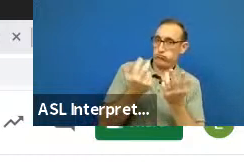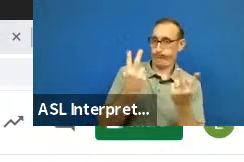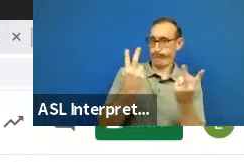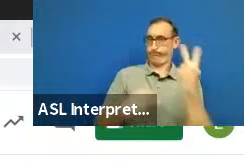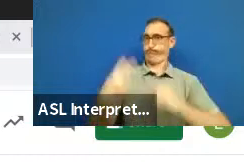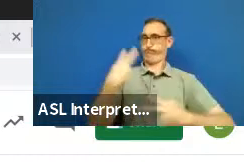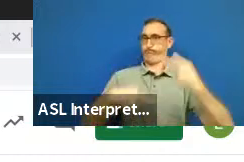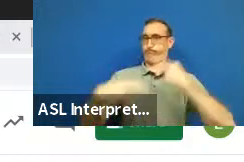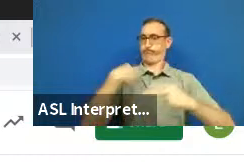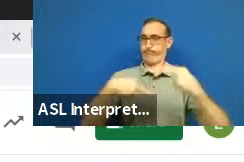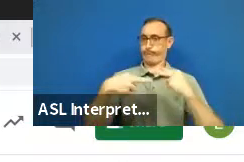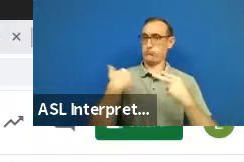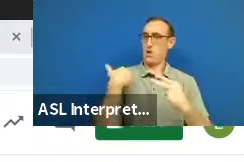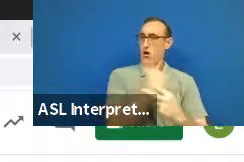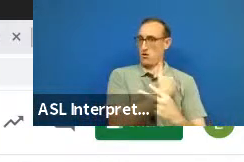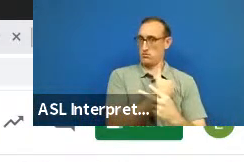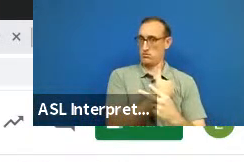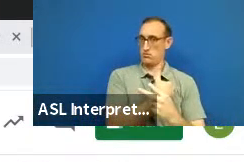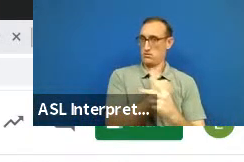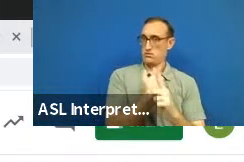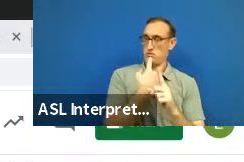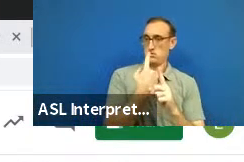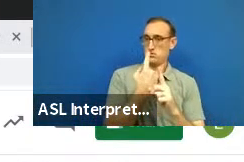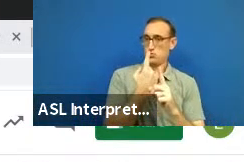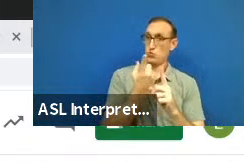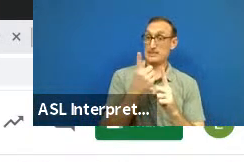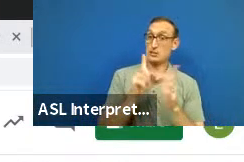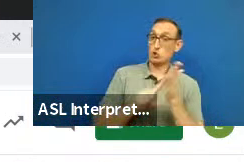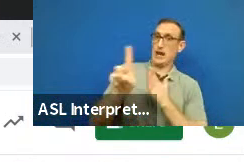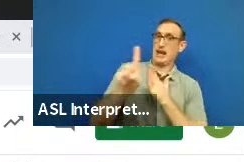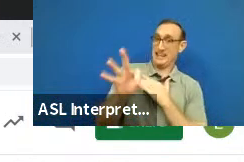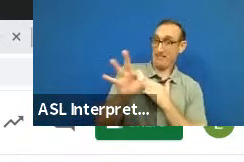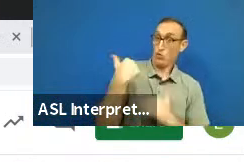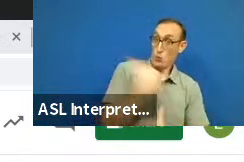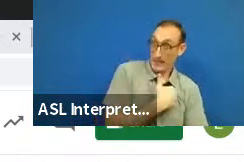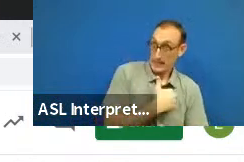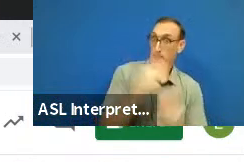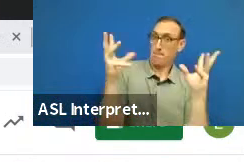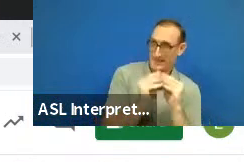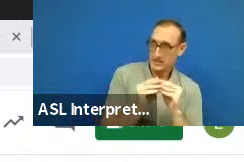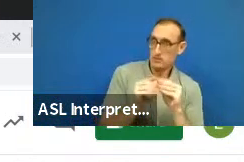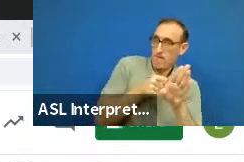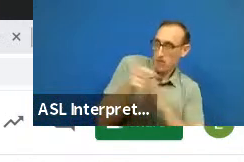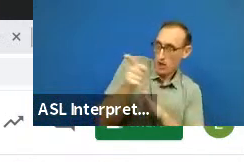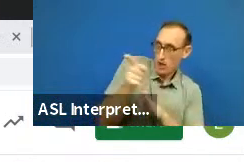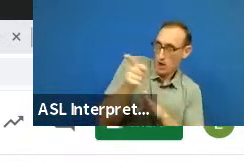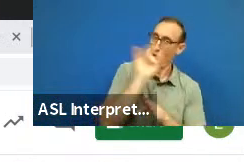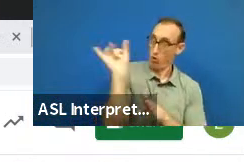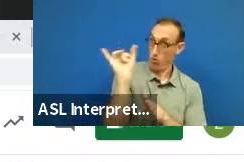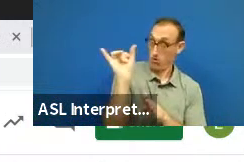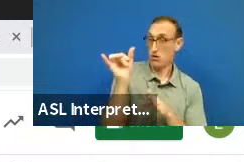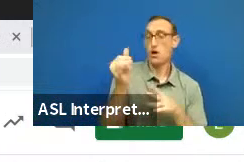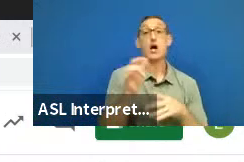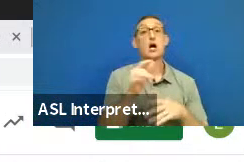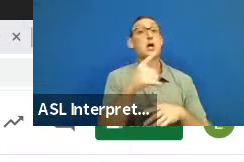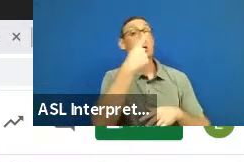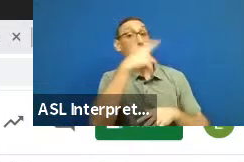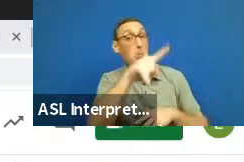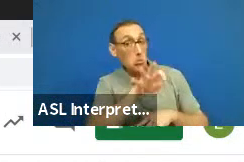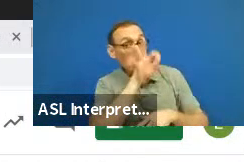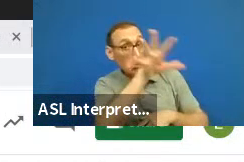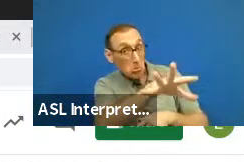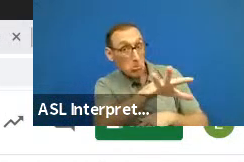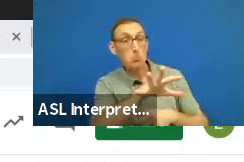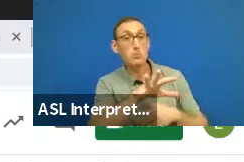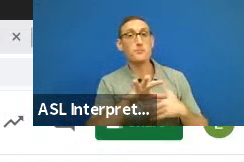held in a professional manner. If I may interject, just my experience has been, we have always wanted